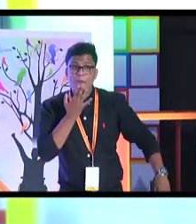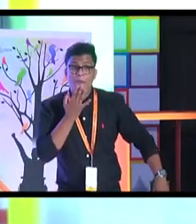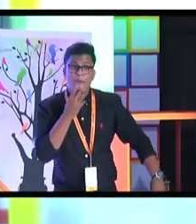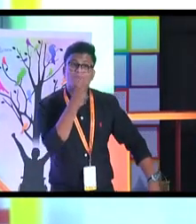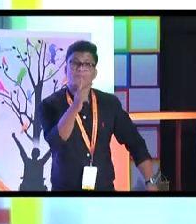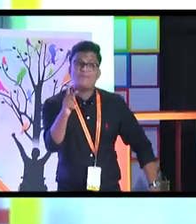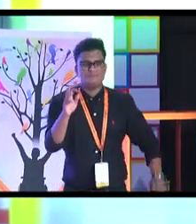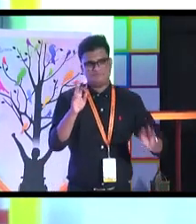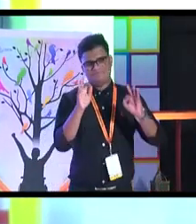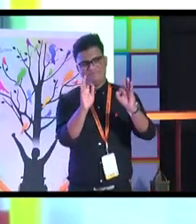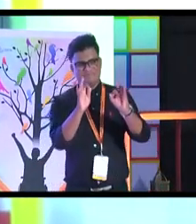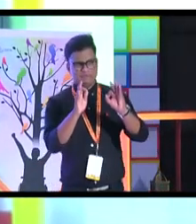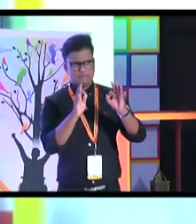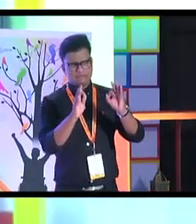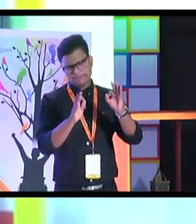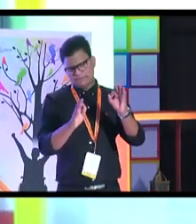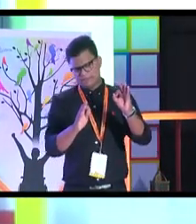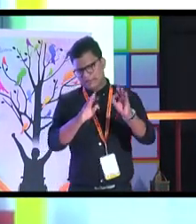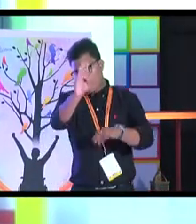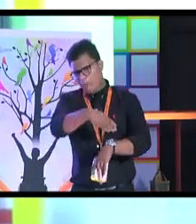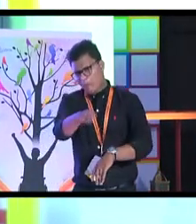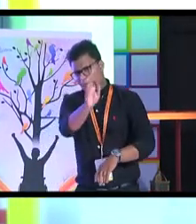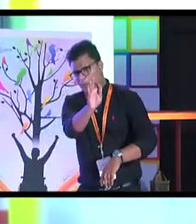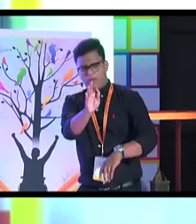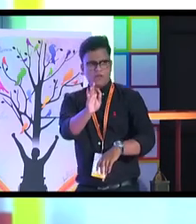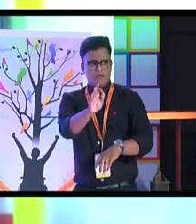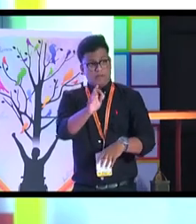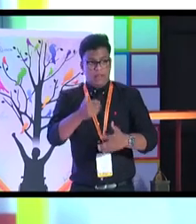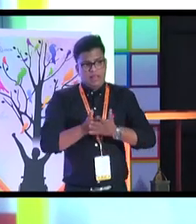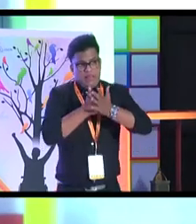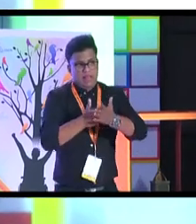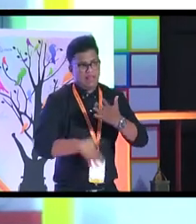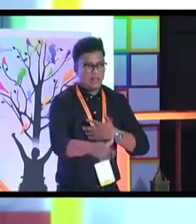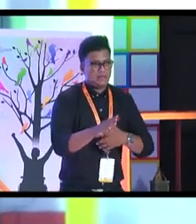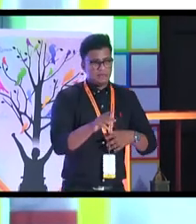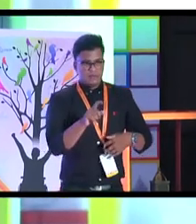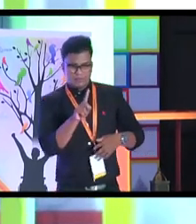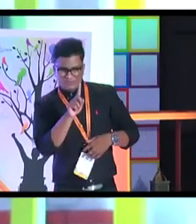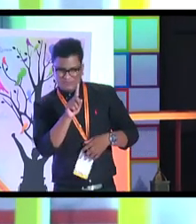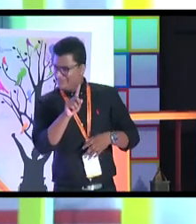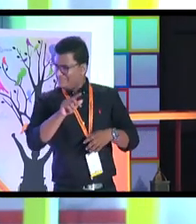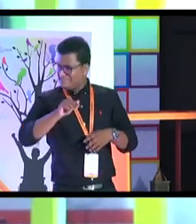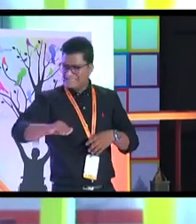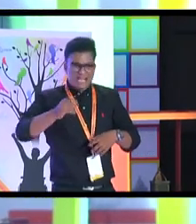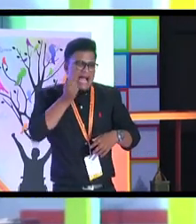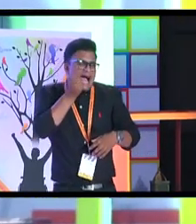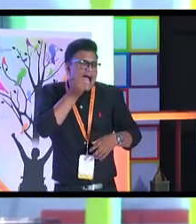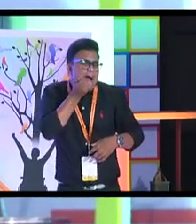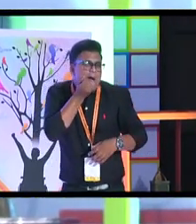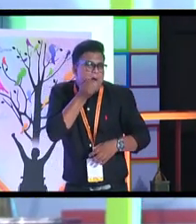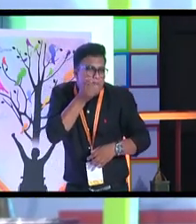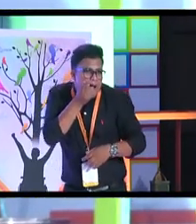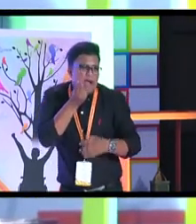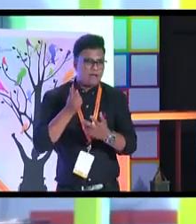we can take that a step forward. And one of our parent teachers found out that, you know, block printing would be a great